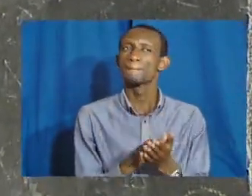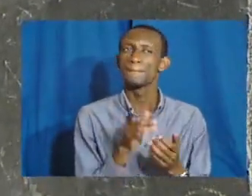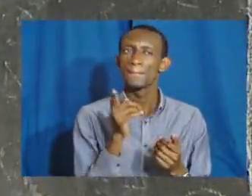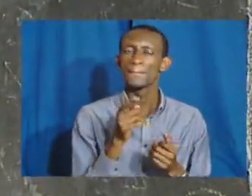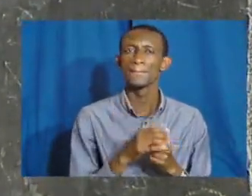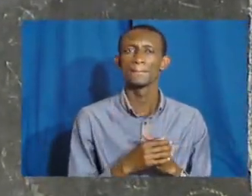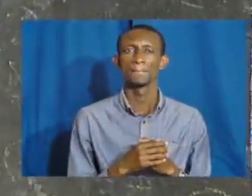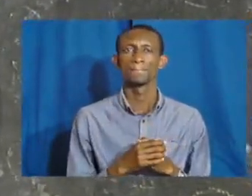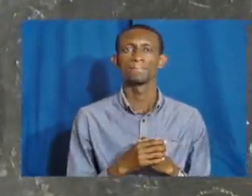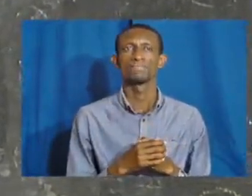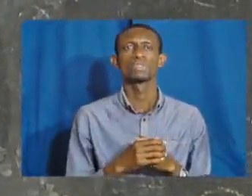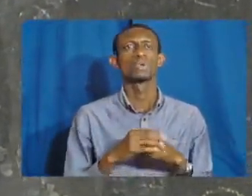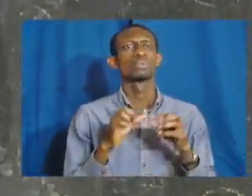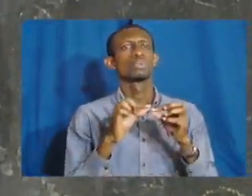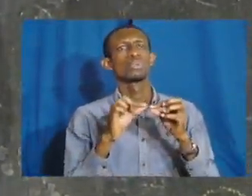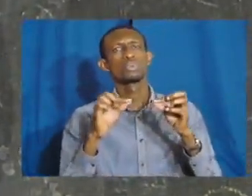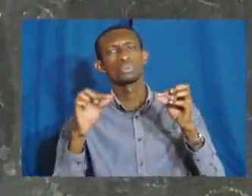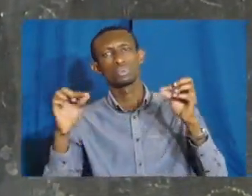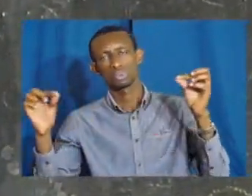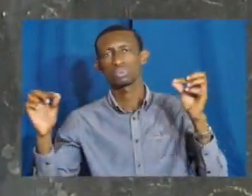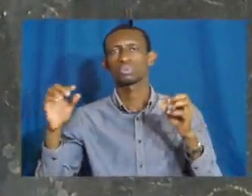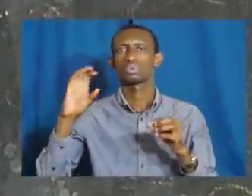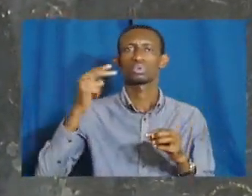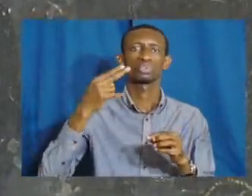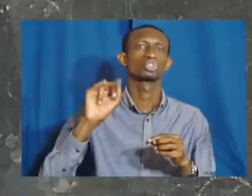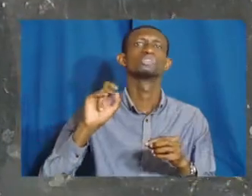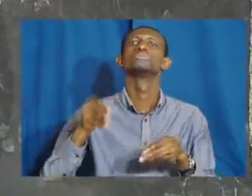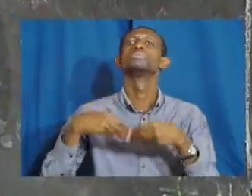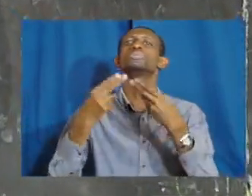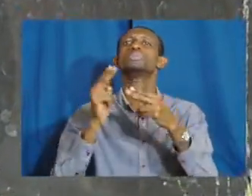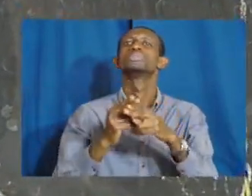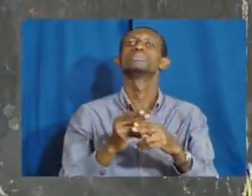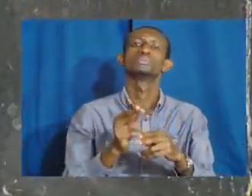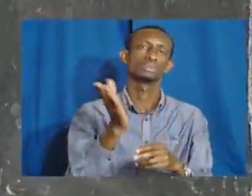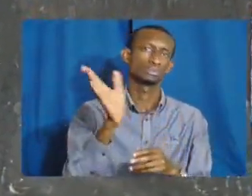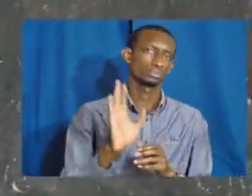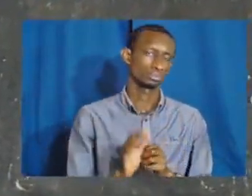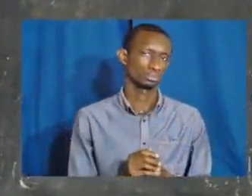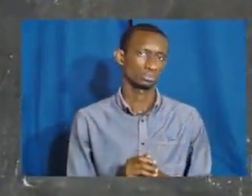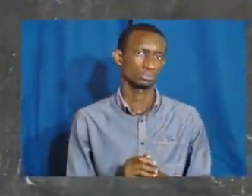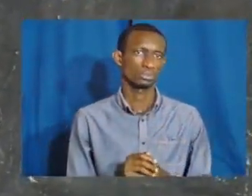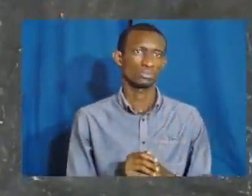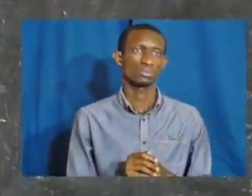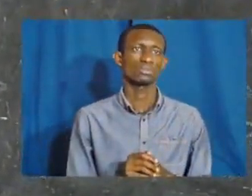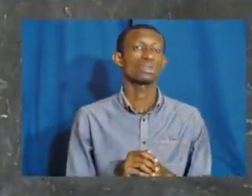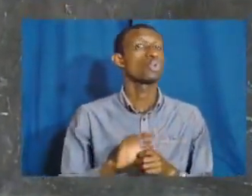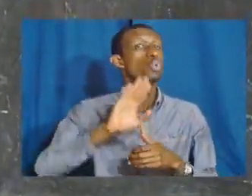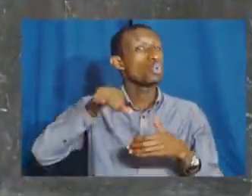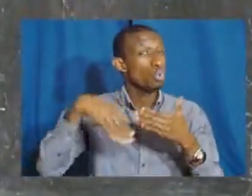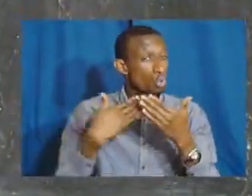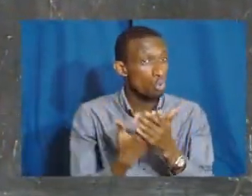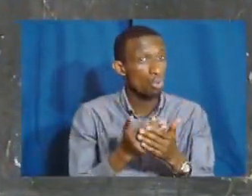the longest chain. That will be the name of this alcohol. All alcohols,